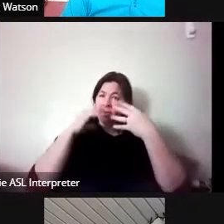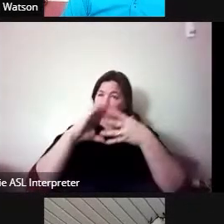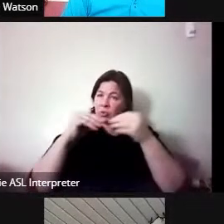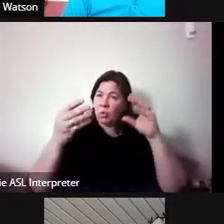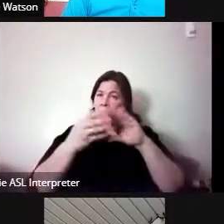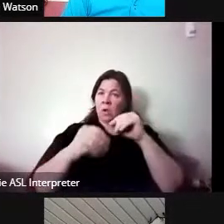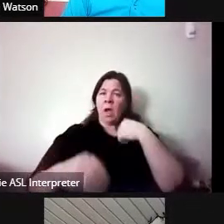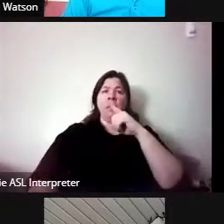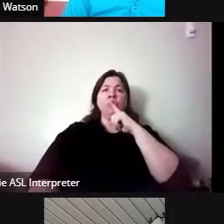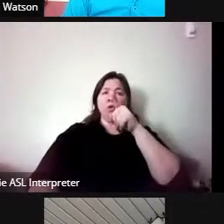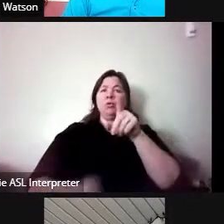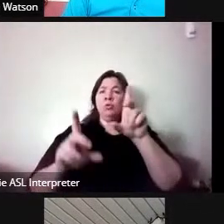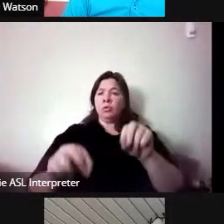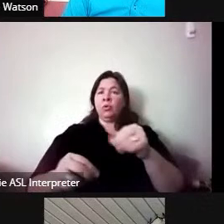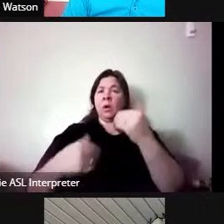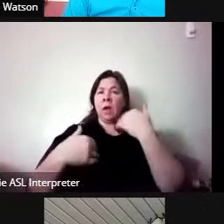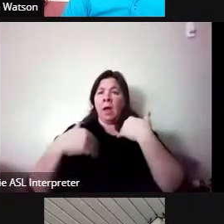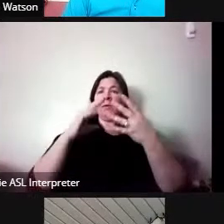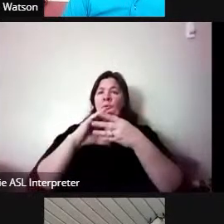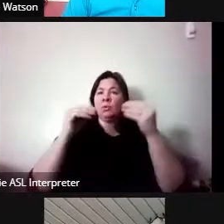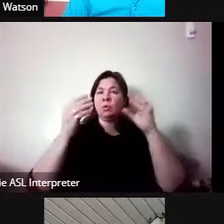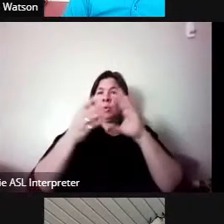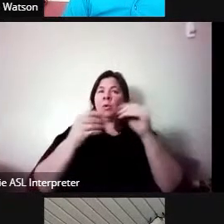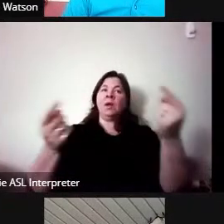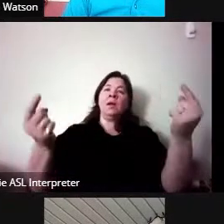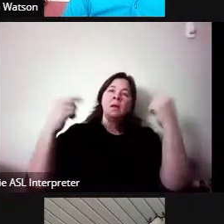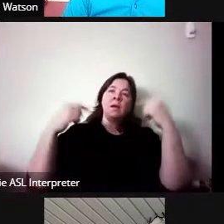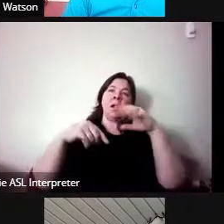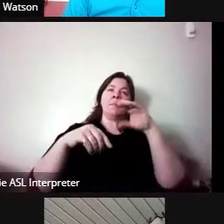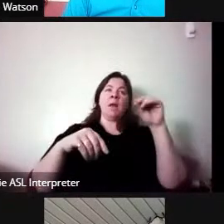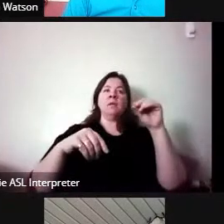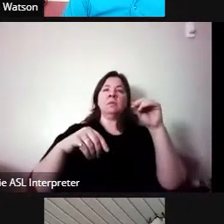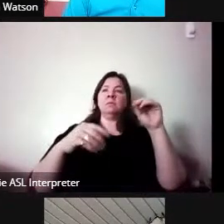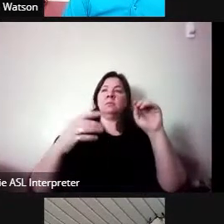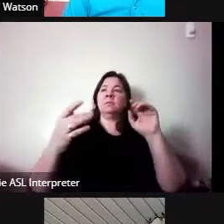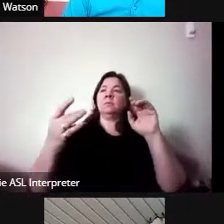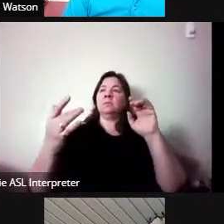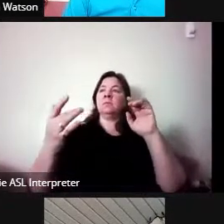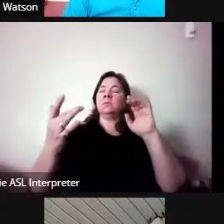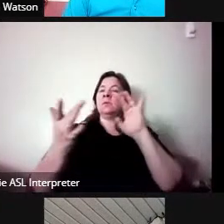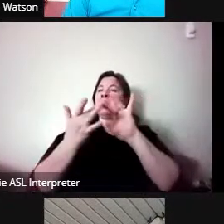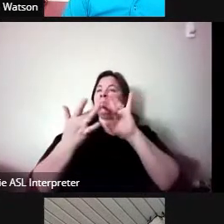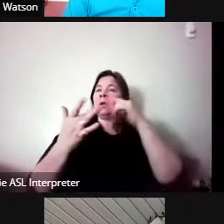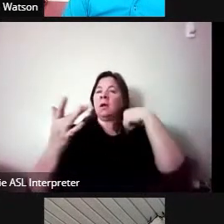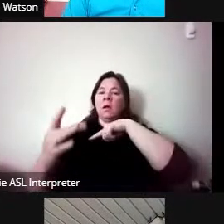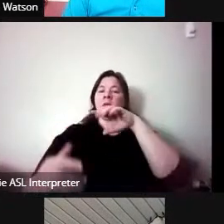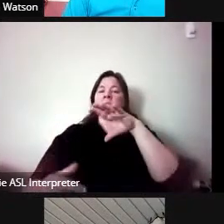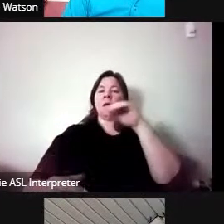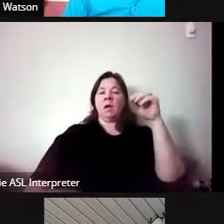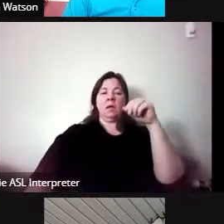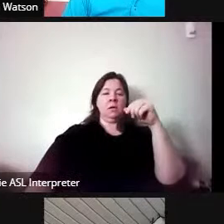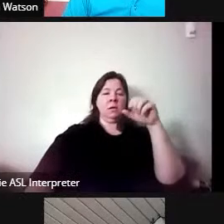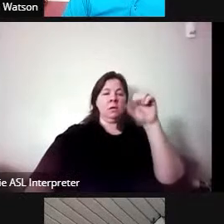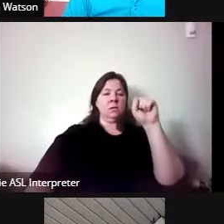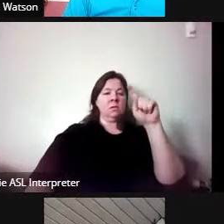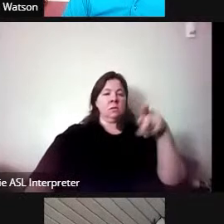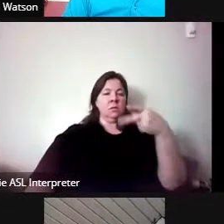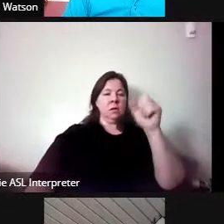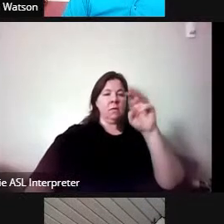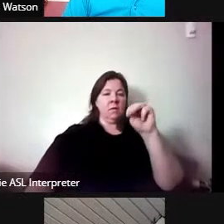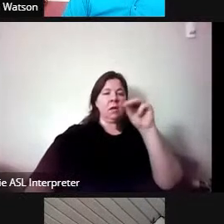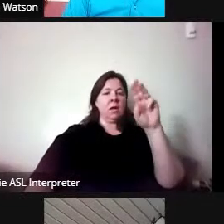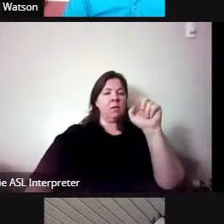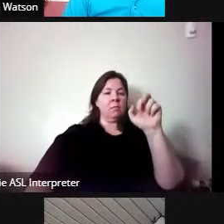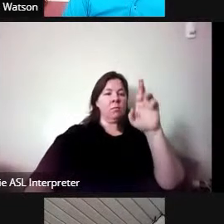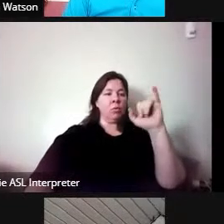and I'm very sure you do, come and reach out to us. Stephen and Marina has a way of contacting